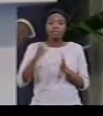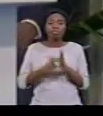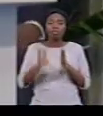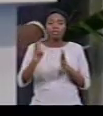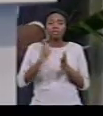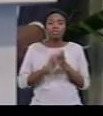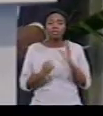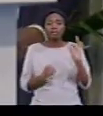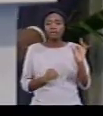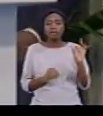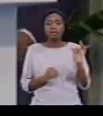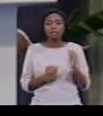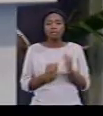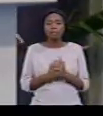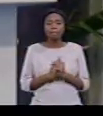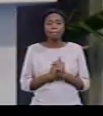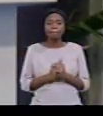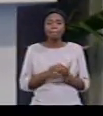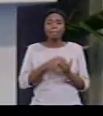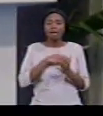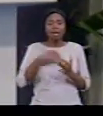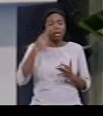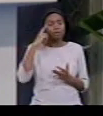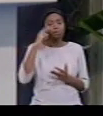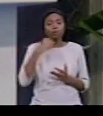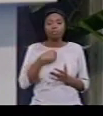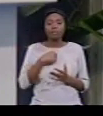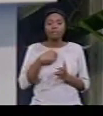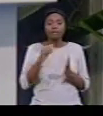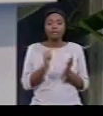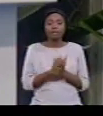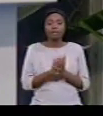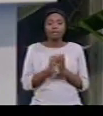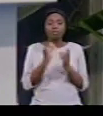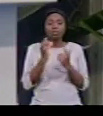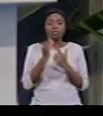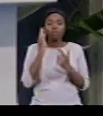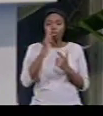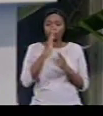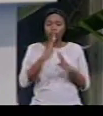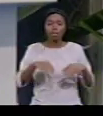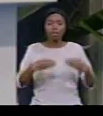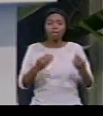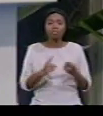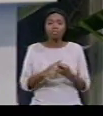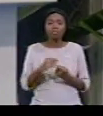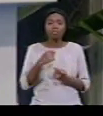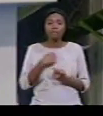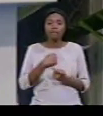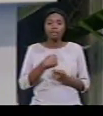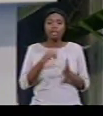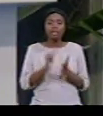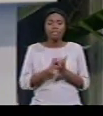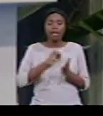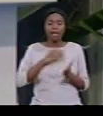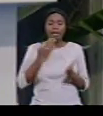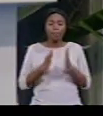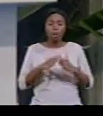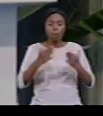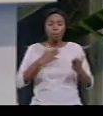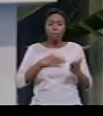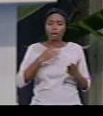19, and for me, that utterance may be given unto me, that I may open my mouth